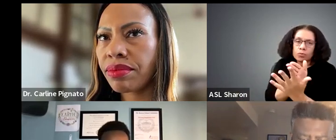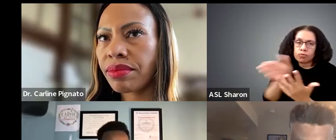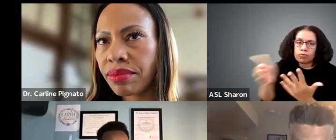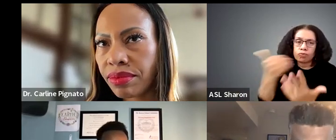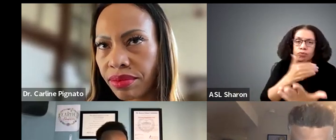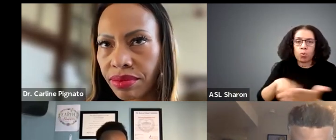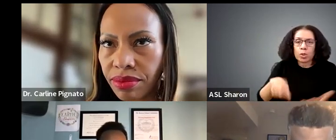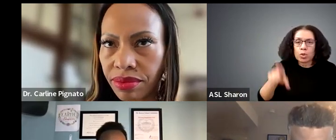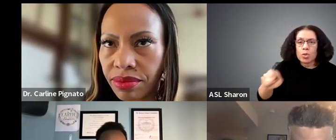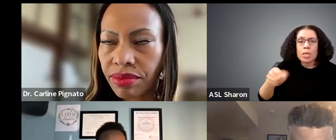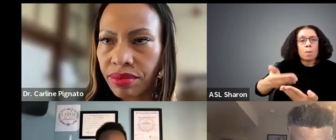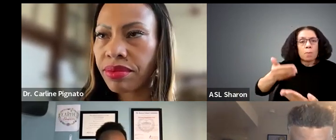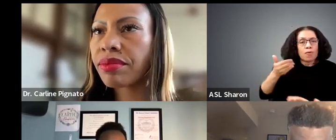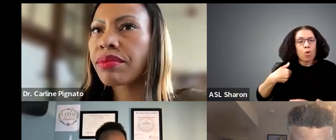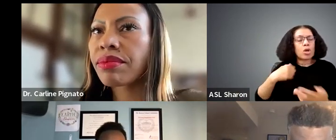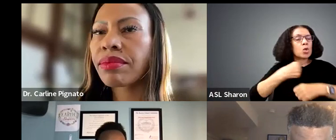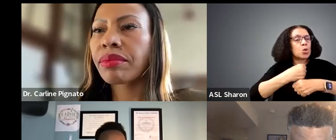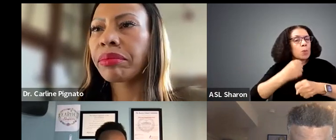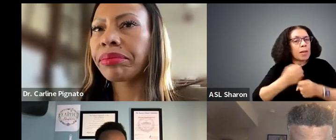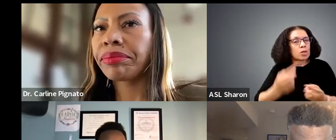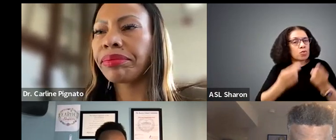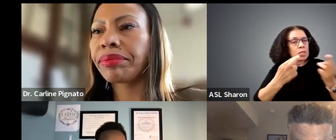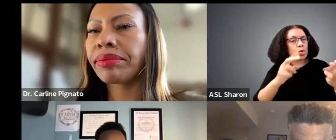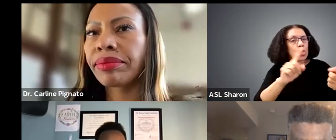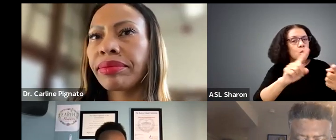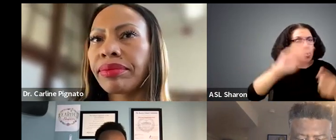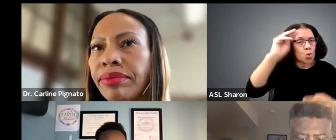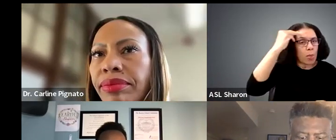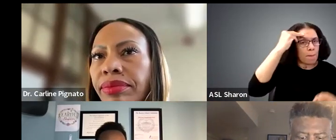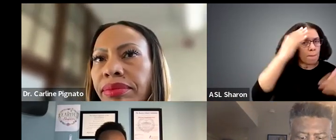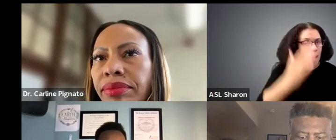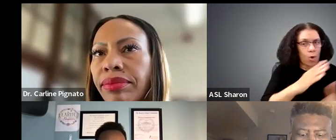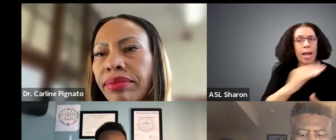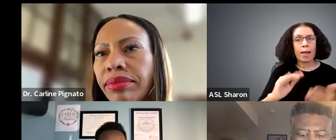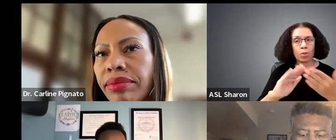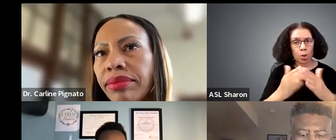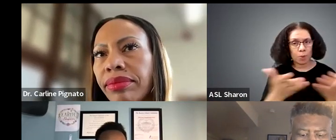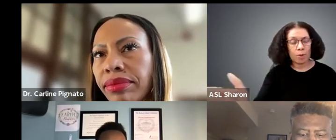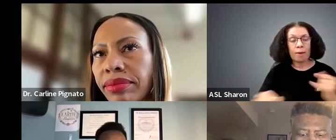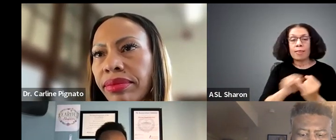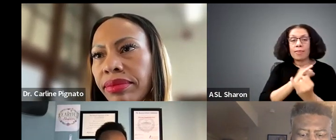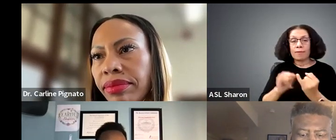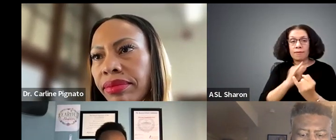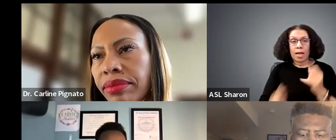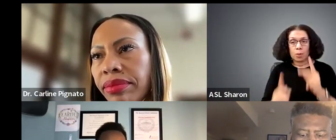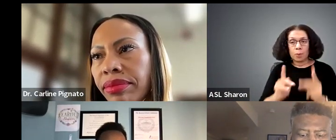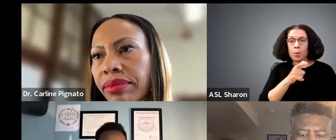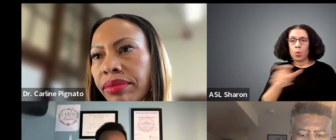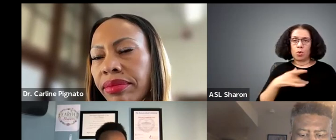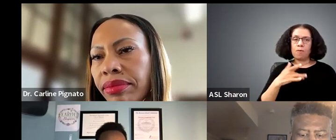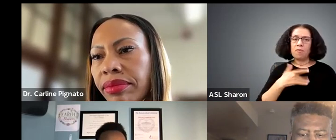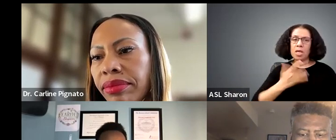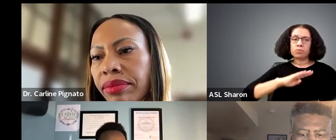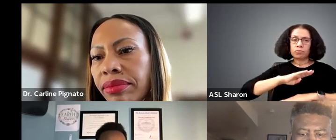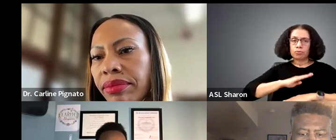need before making your recommendations to the mayor and the community, the finalist candidates who you judge to meet the needs of